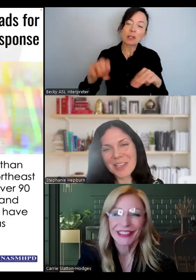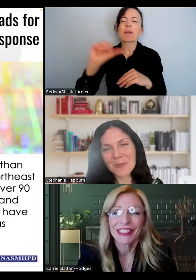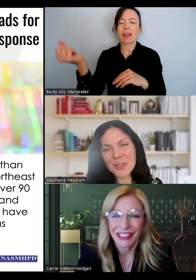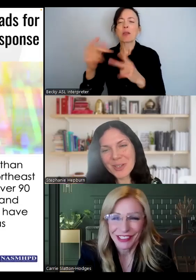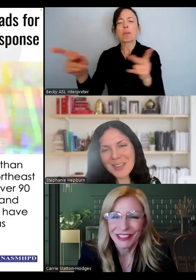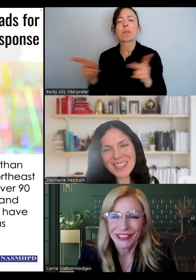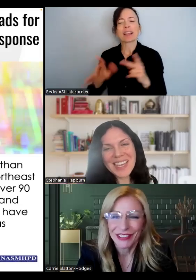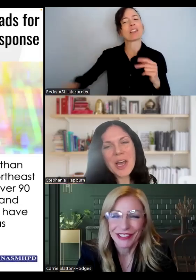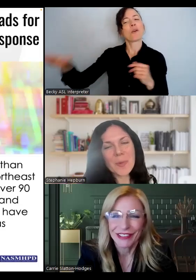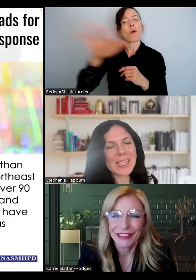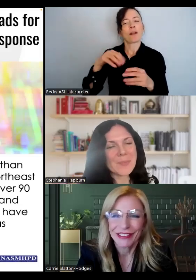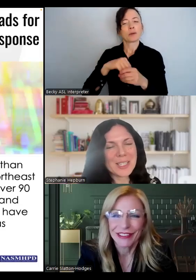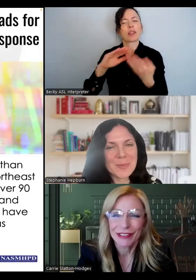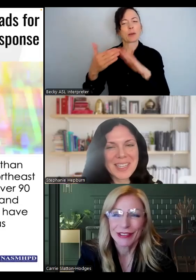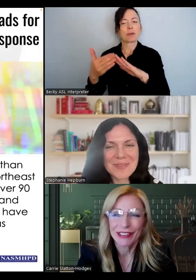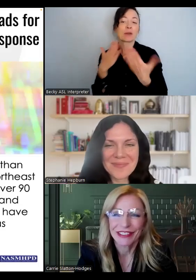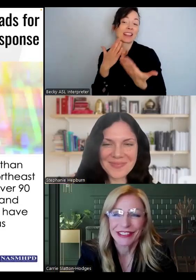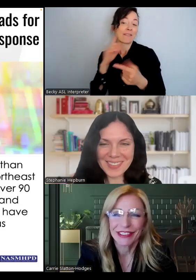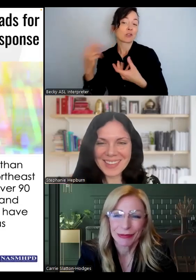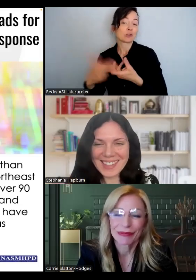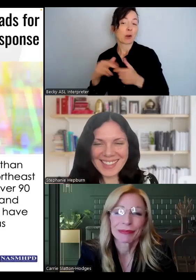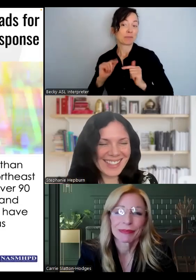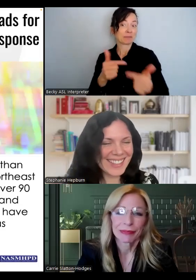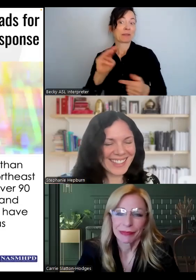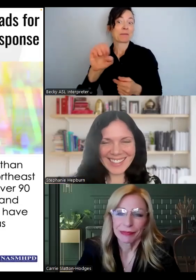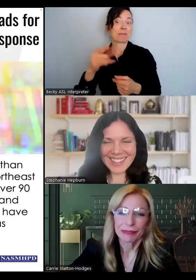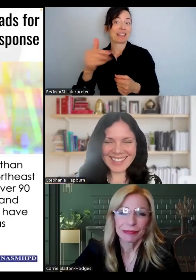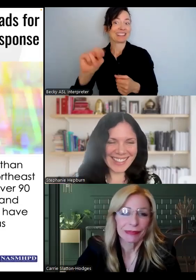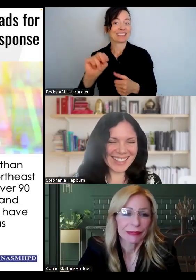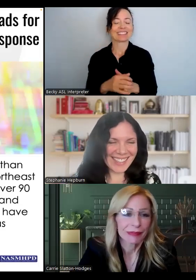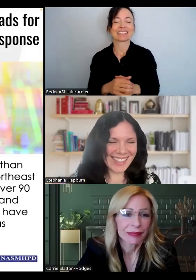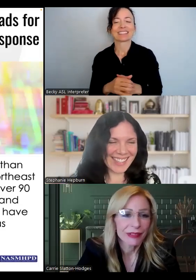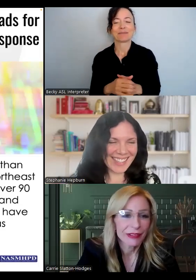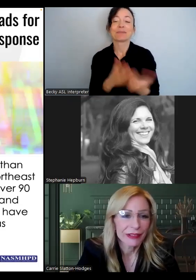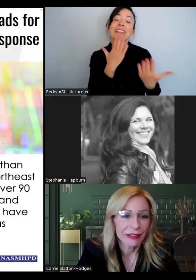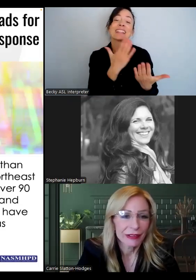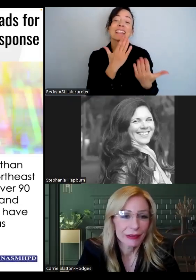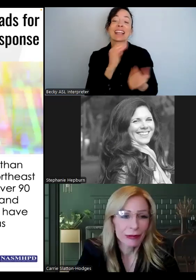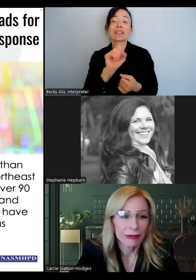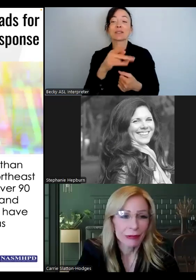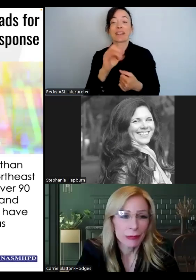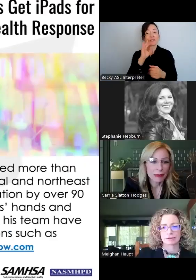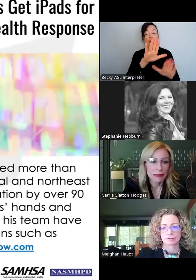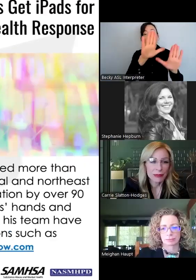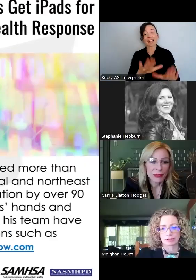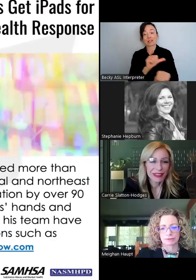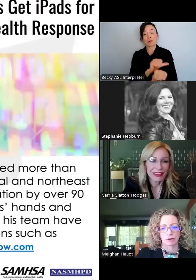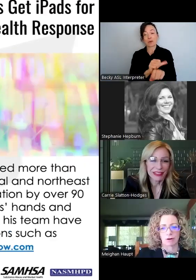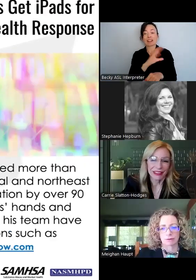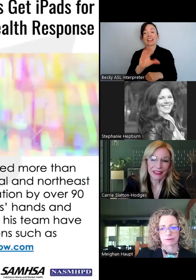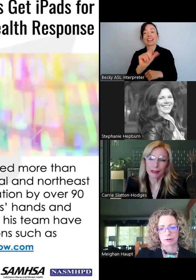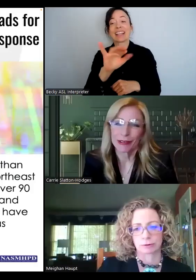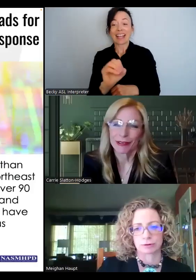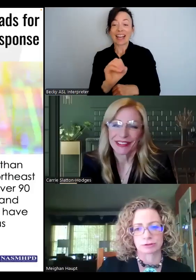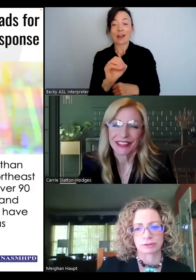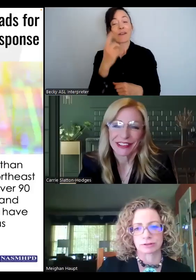community. Thank you for joining me. I'll pass it back to you, Megan. Thank you so much, Stephanie, for your excellent work. And Carrie, thank you so much for all